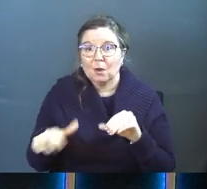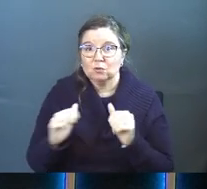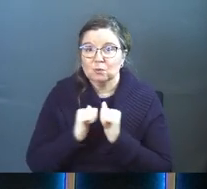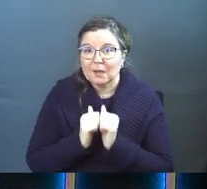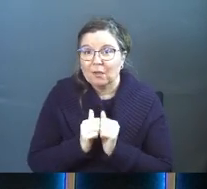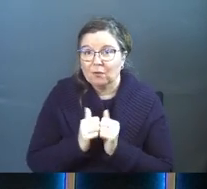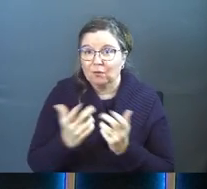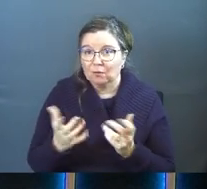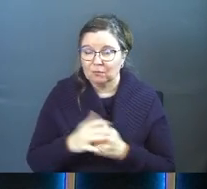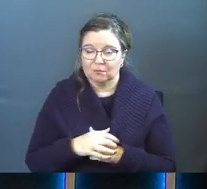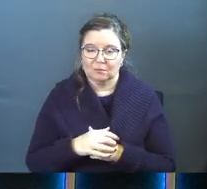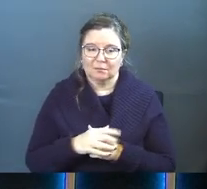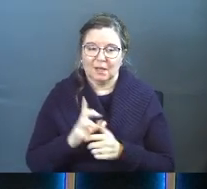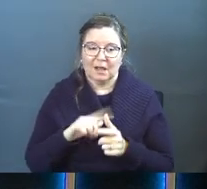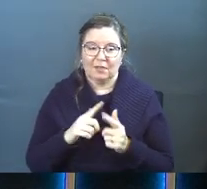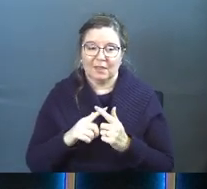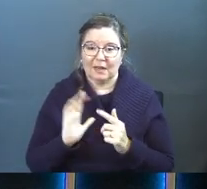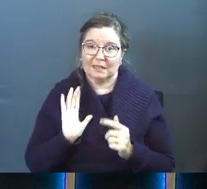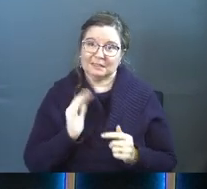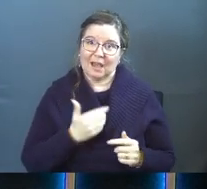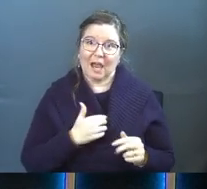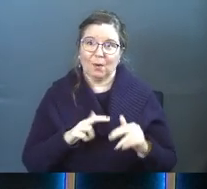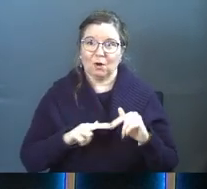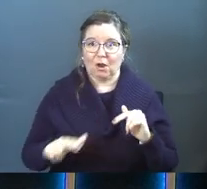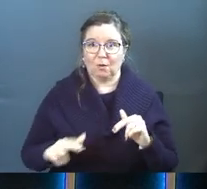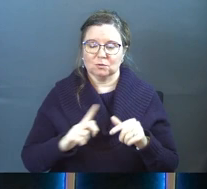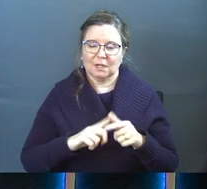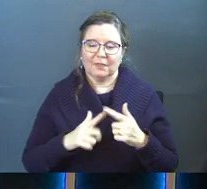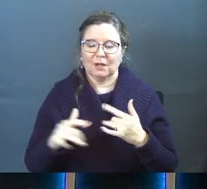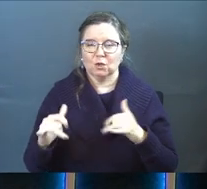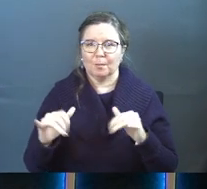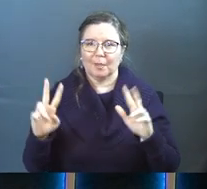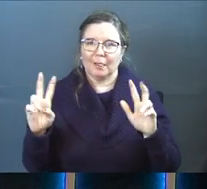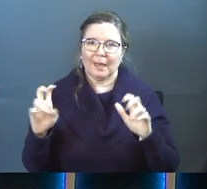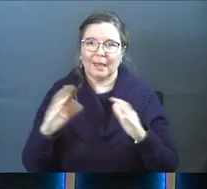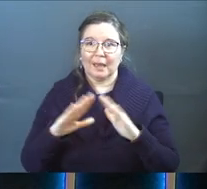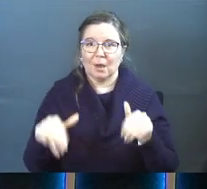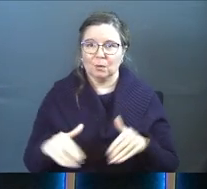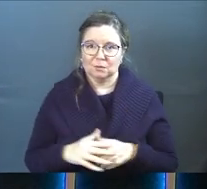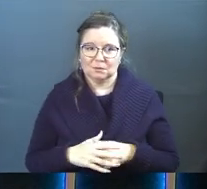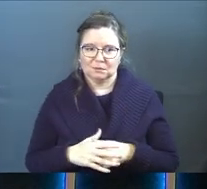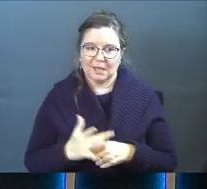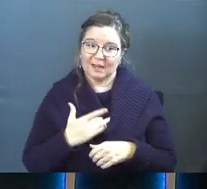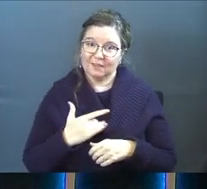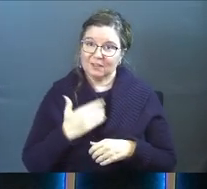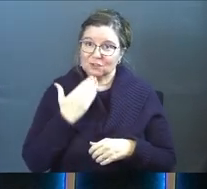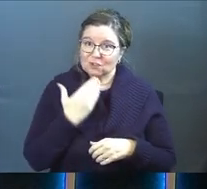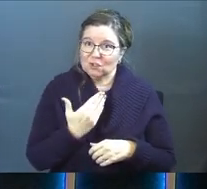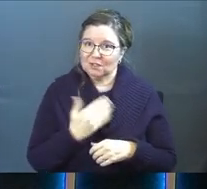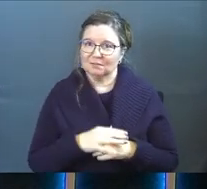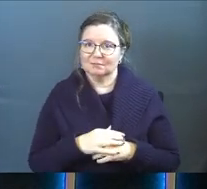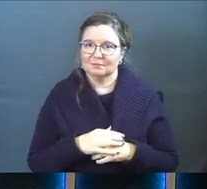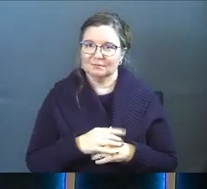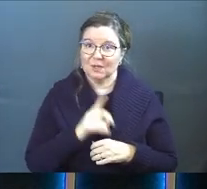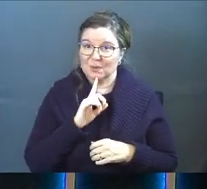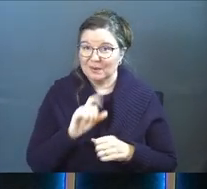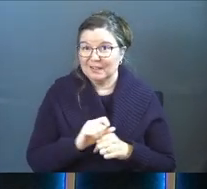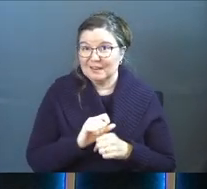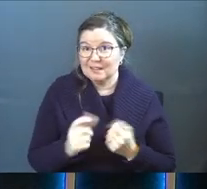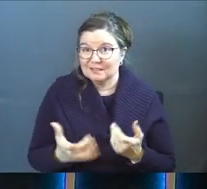together. And that's kind of our couch. And you're kind of playing house. And it feels good. It really